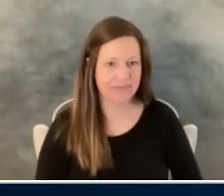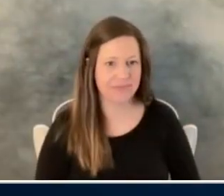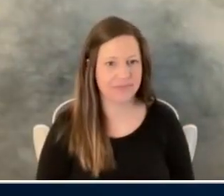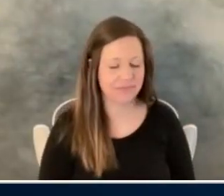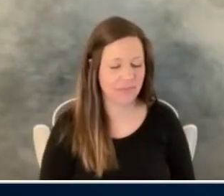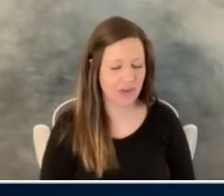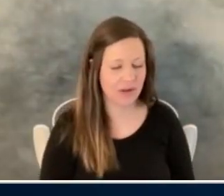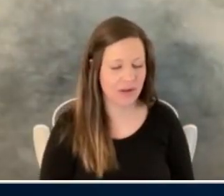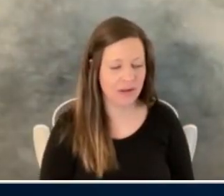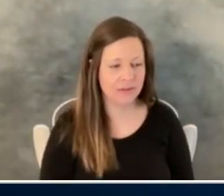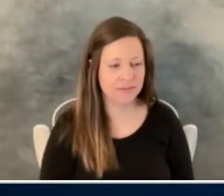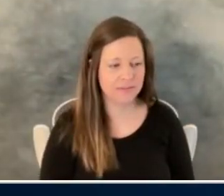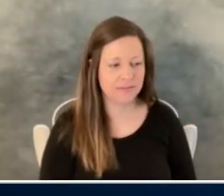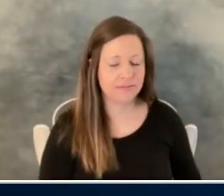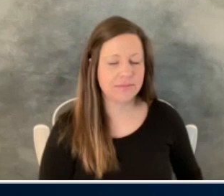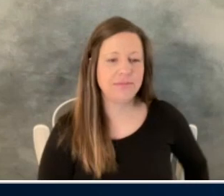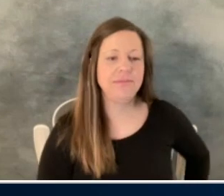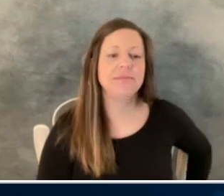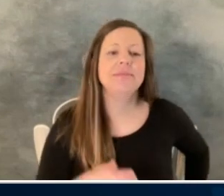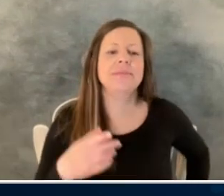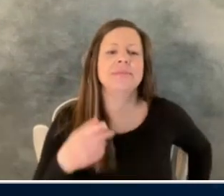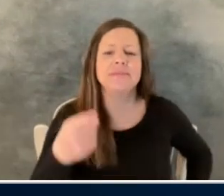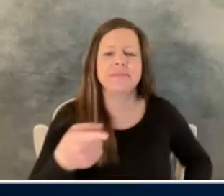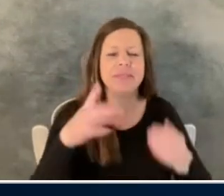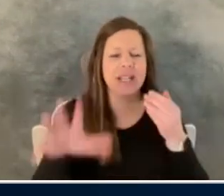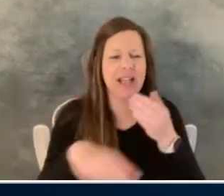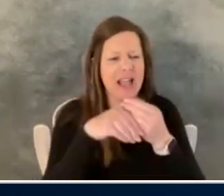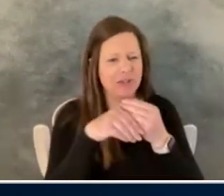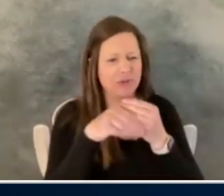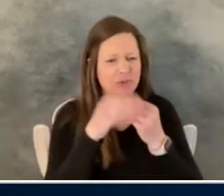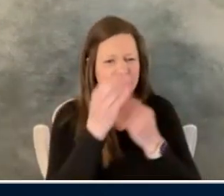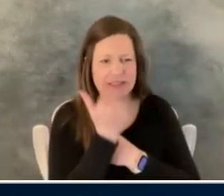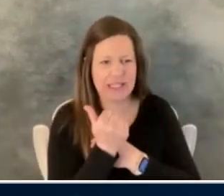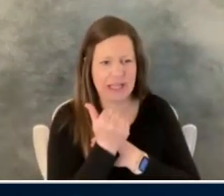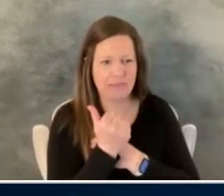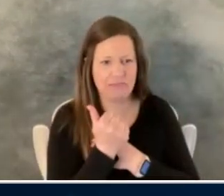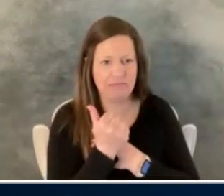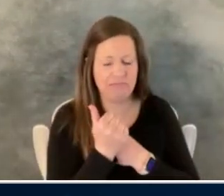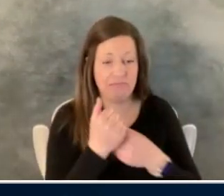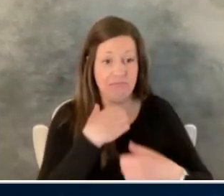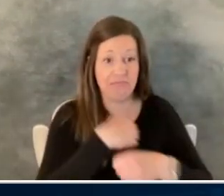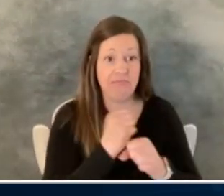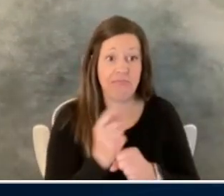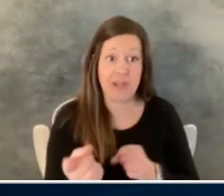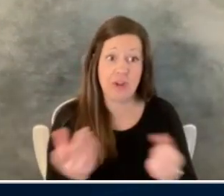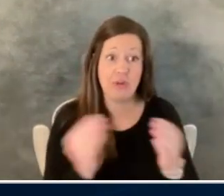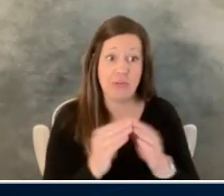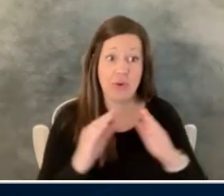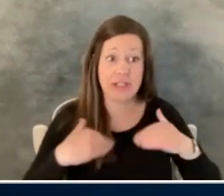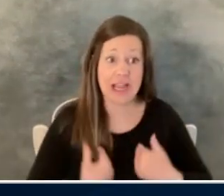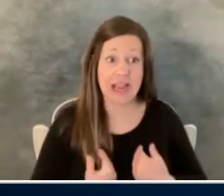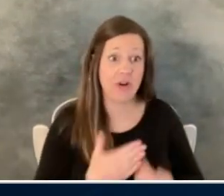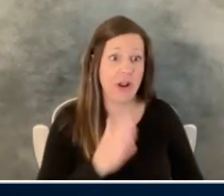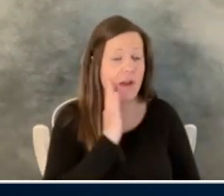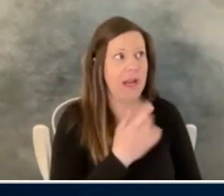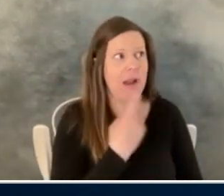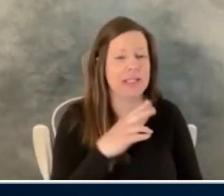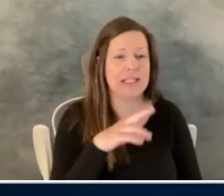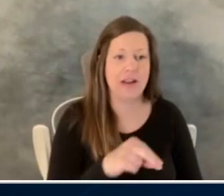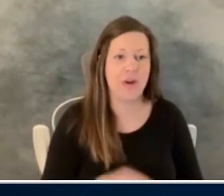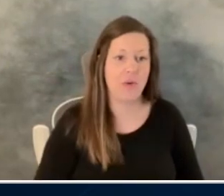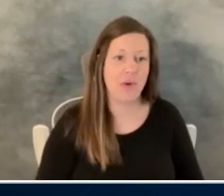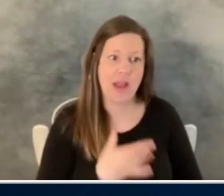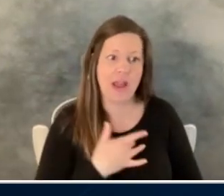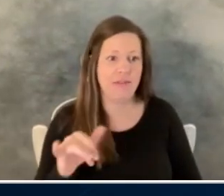Stuart wants to know, does extra sleep end up making you more tired? Man, I would say no. I feel like Superwoman when I get